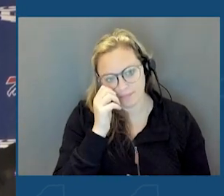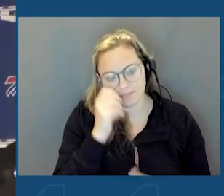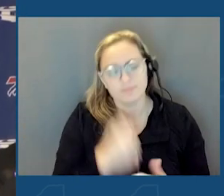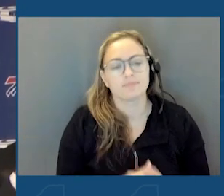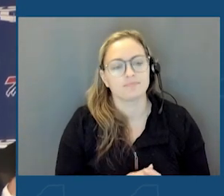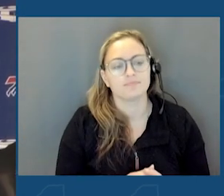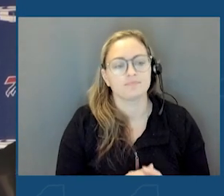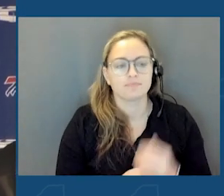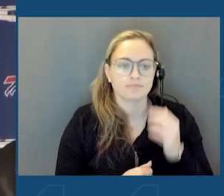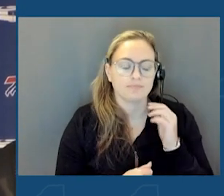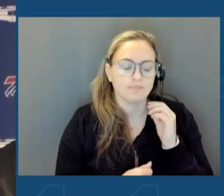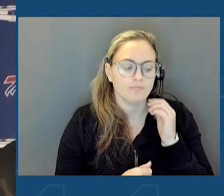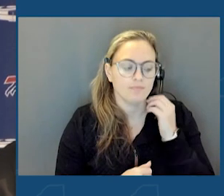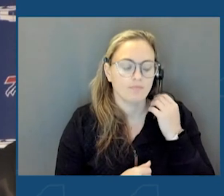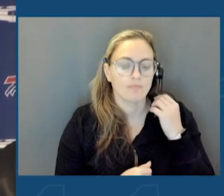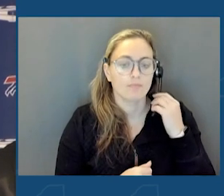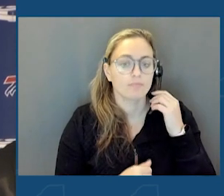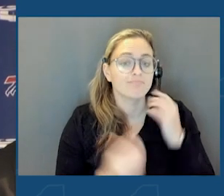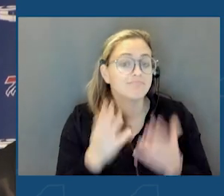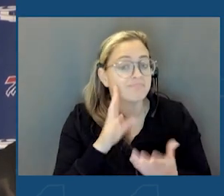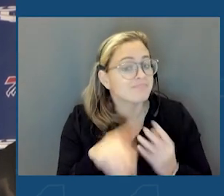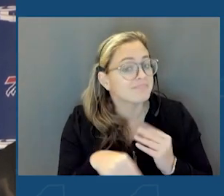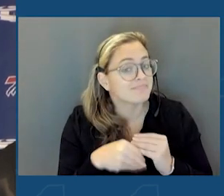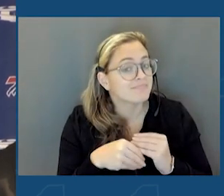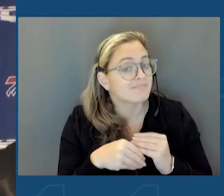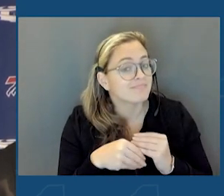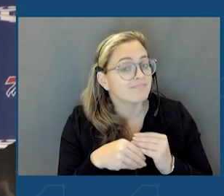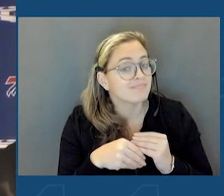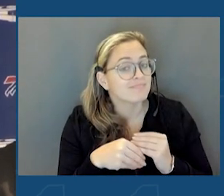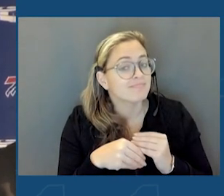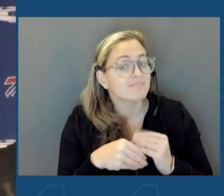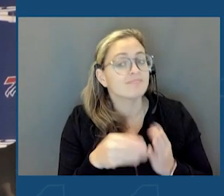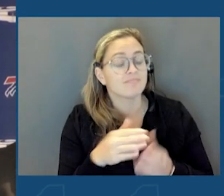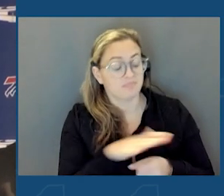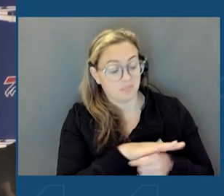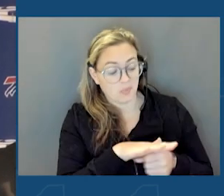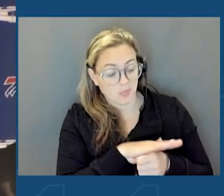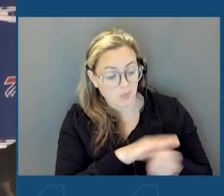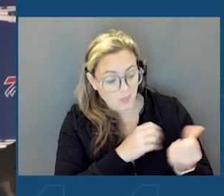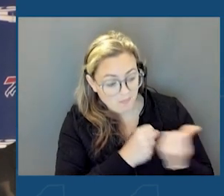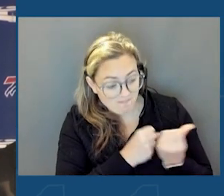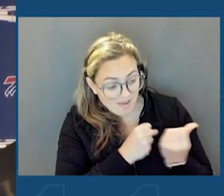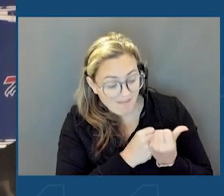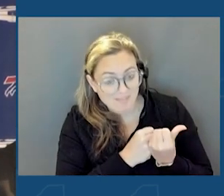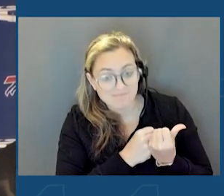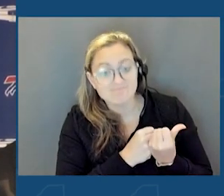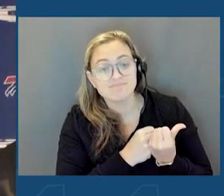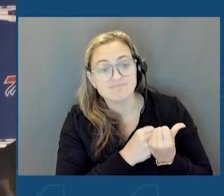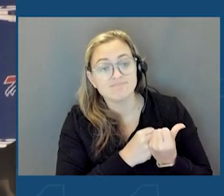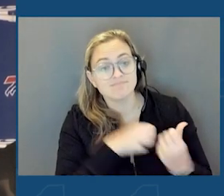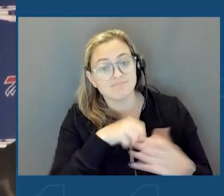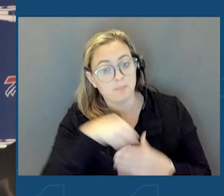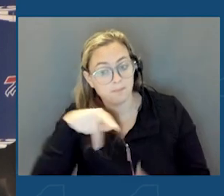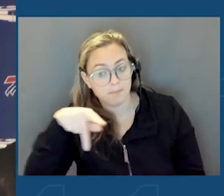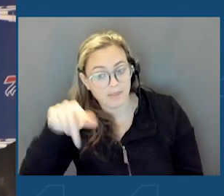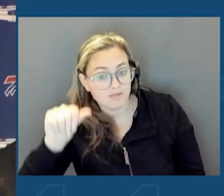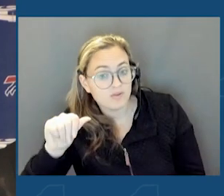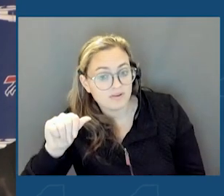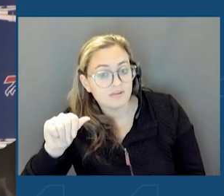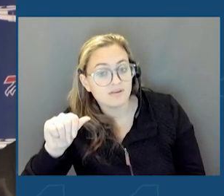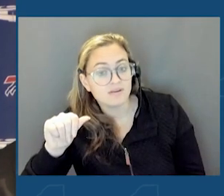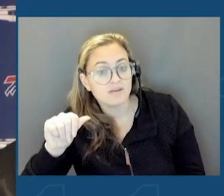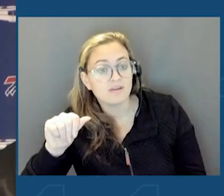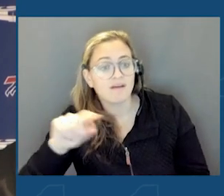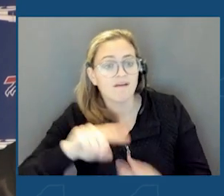And I also might add that part of our local fan base is also in Pennsylvania and our friends